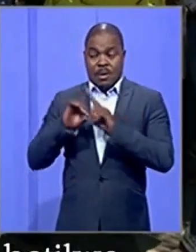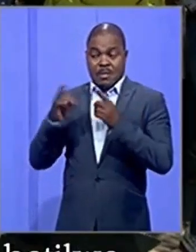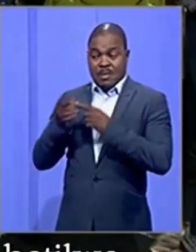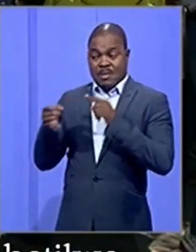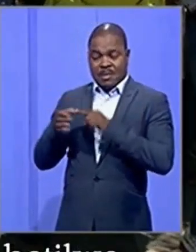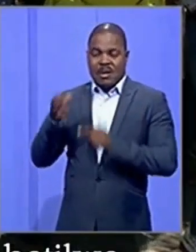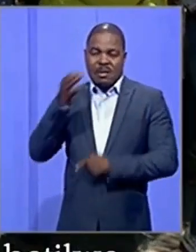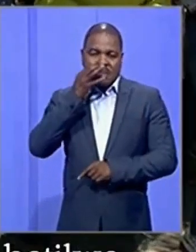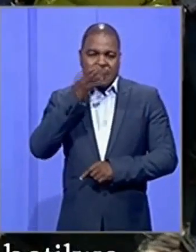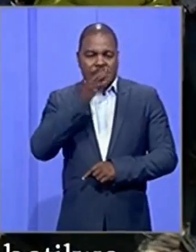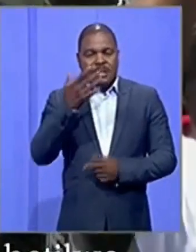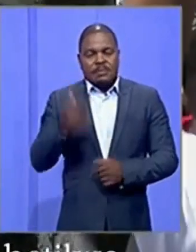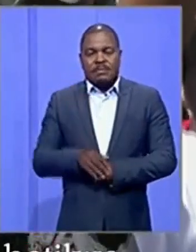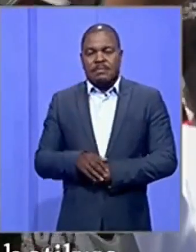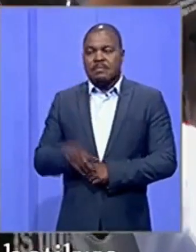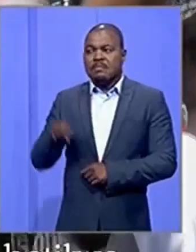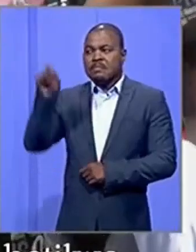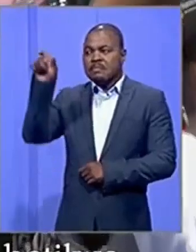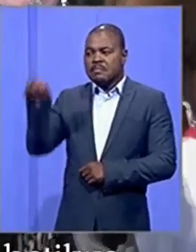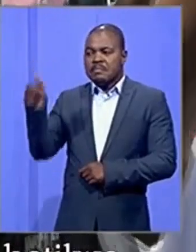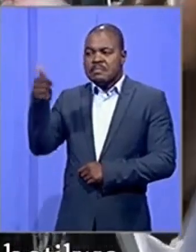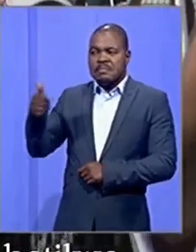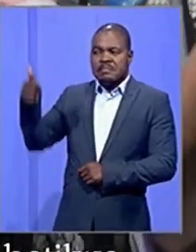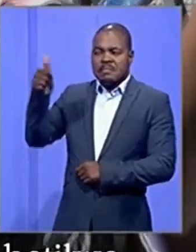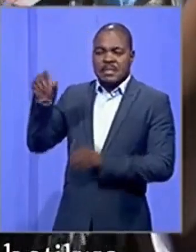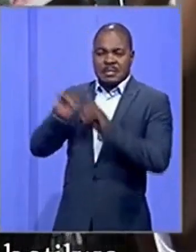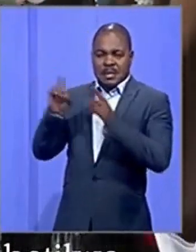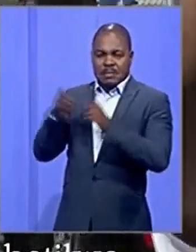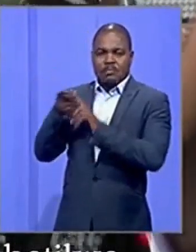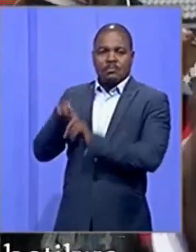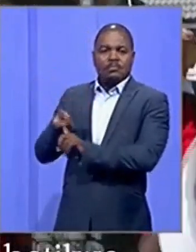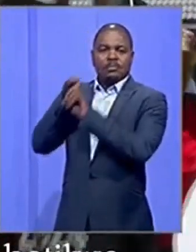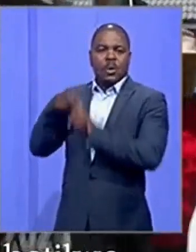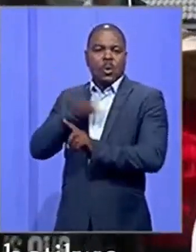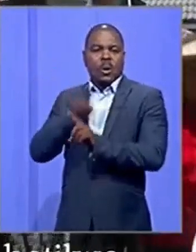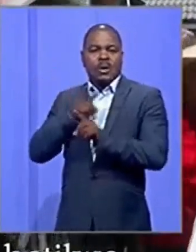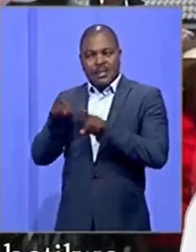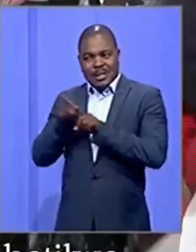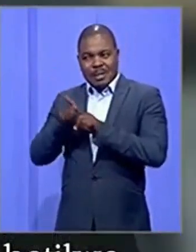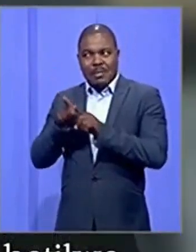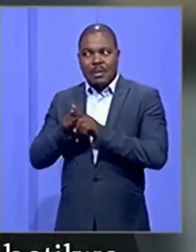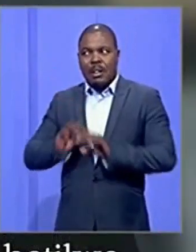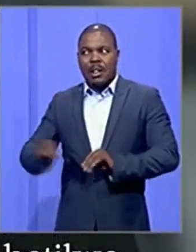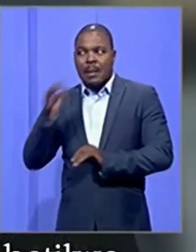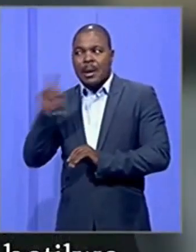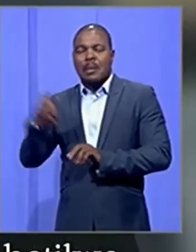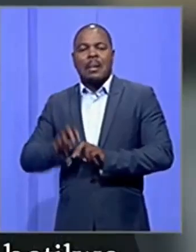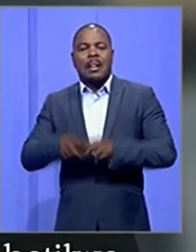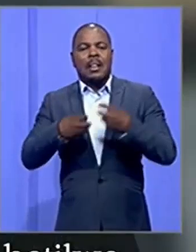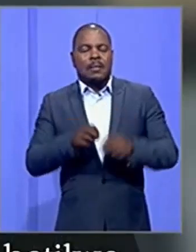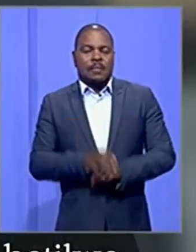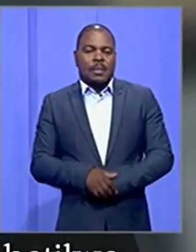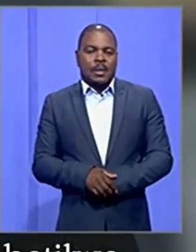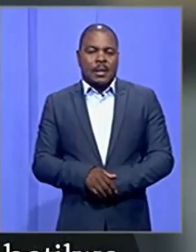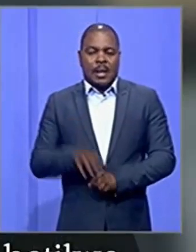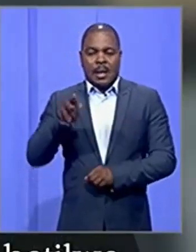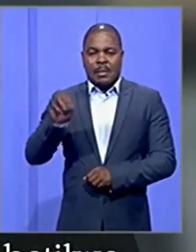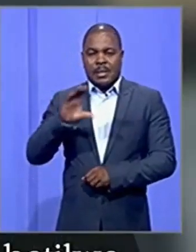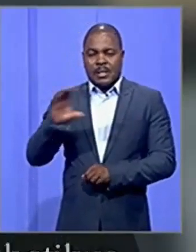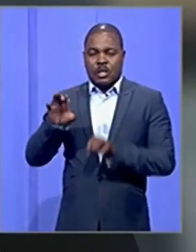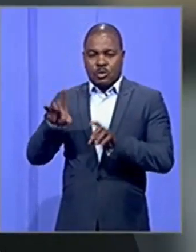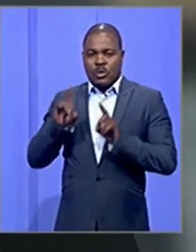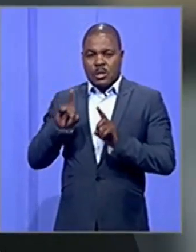hlalosa le kginne nakwana mohlanka wa lona e moholo ka ditlalo tsa peto le tlhekatlheko. The MEC for Education, Mrs. Olile